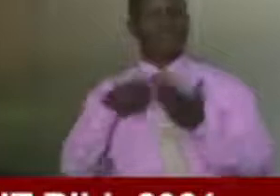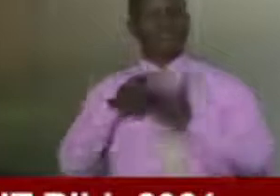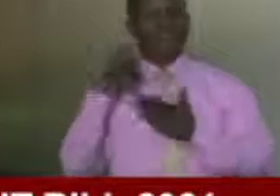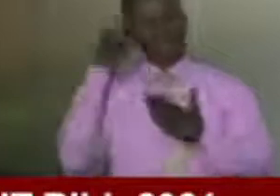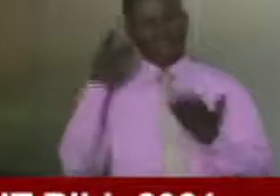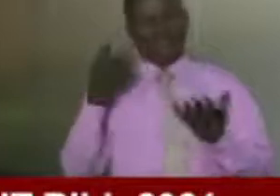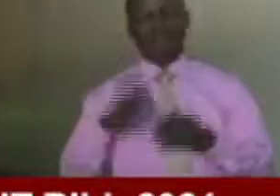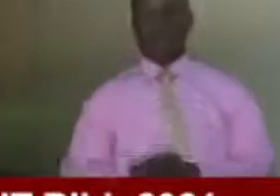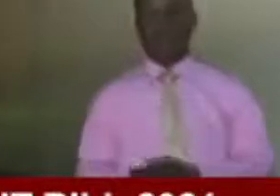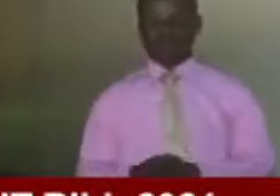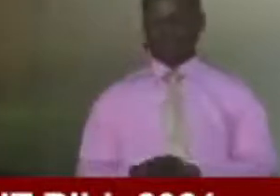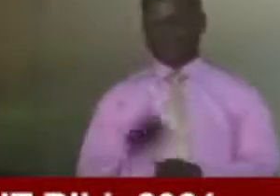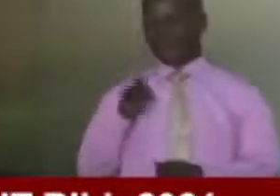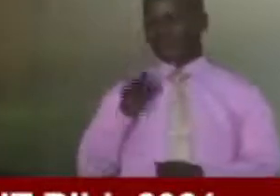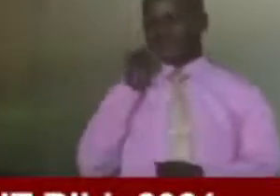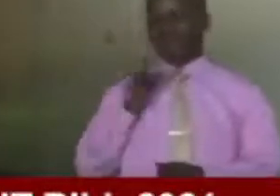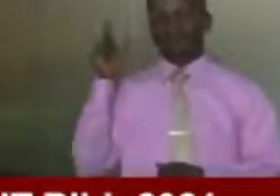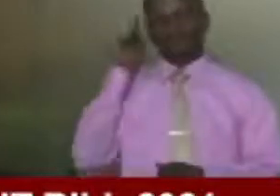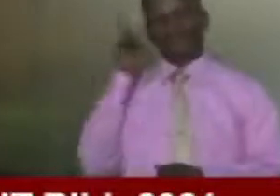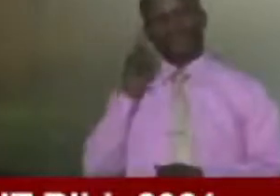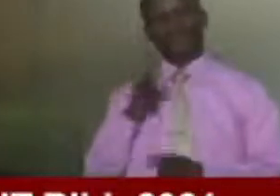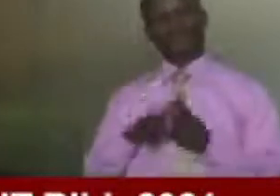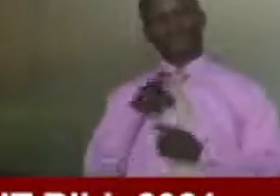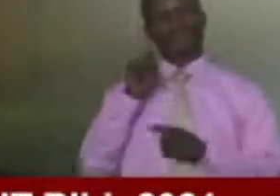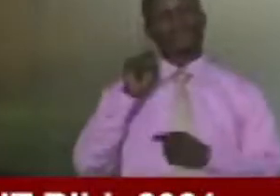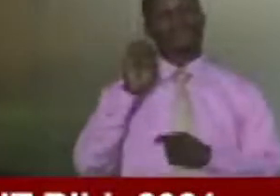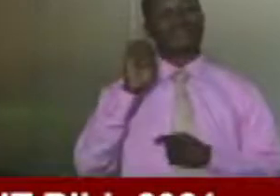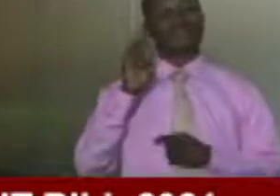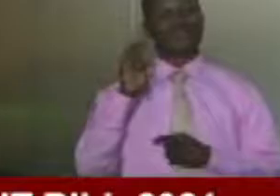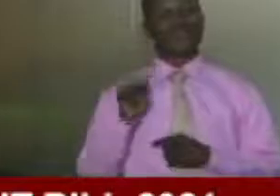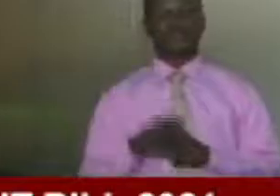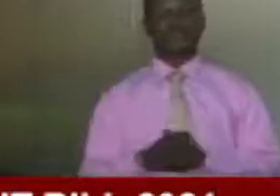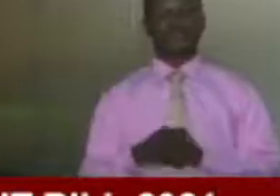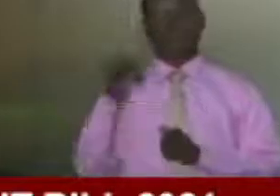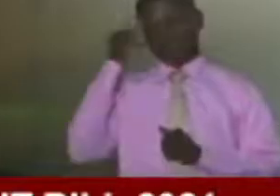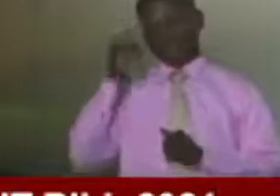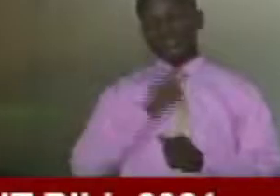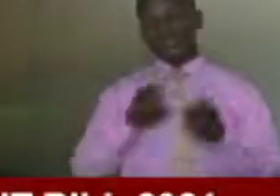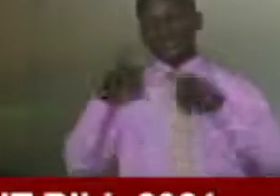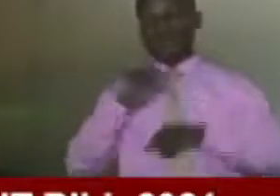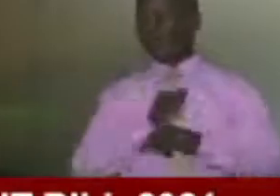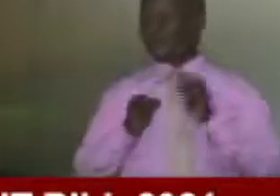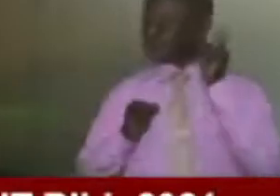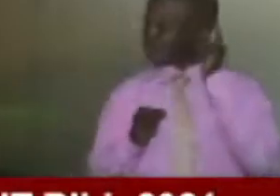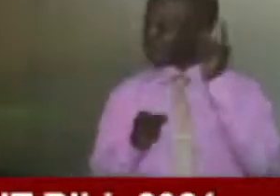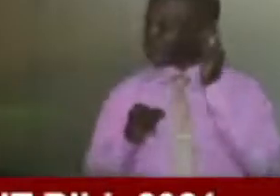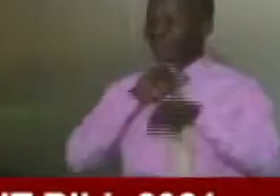Of course I'm listening to it, Ashewon. And that's why I'm here. And I'm happy that I came and listened to all these